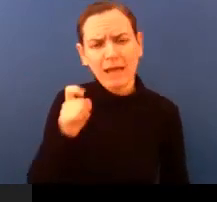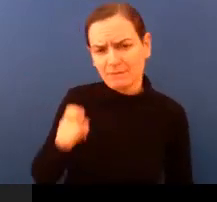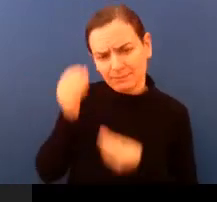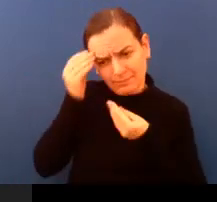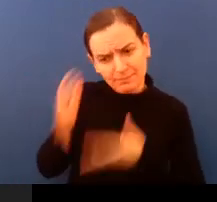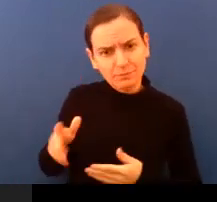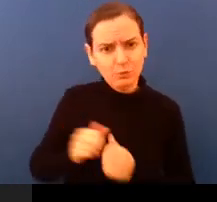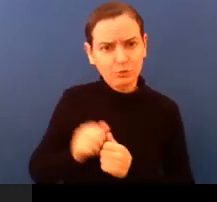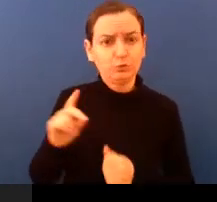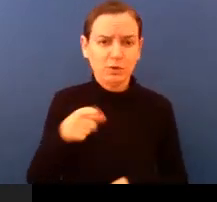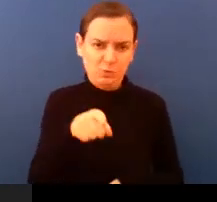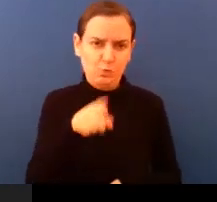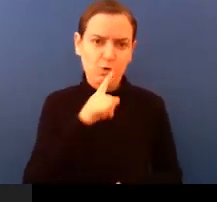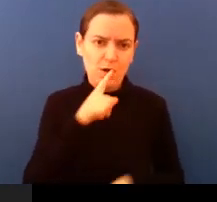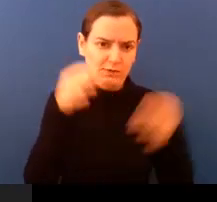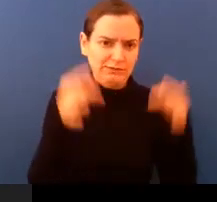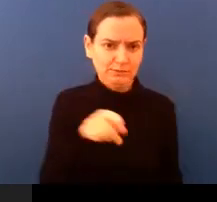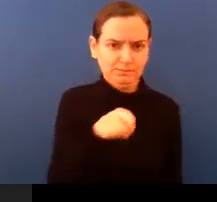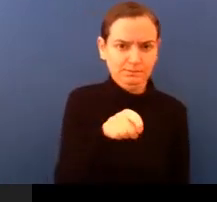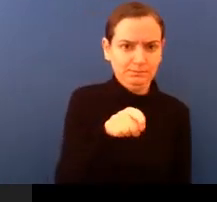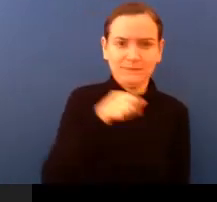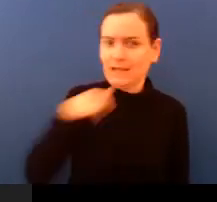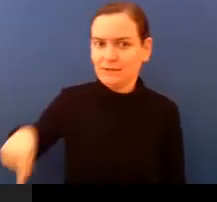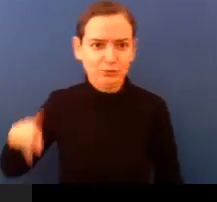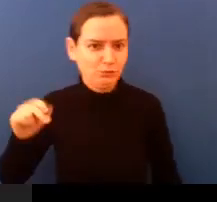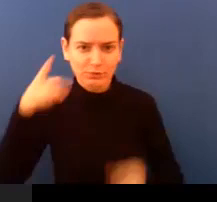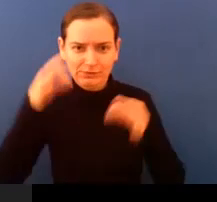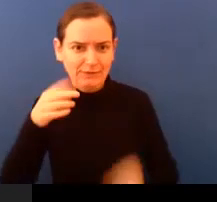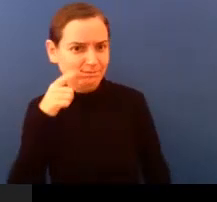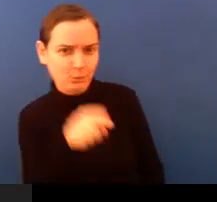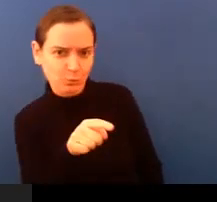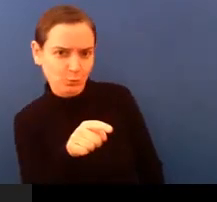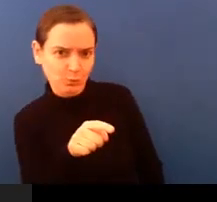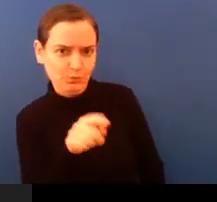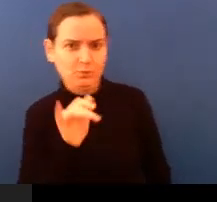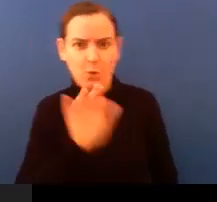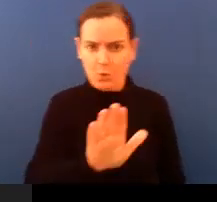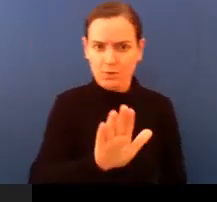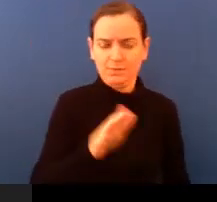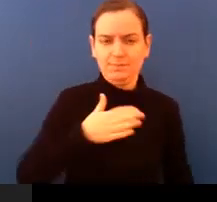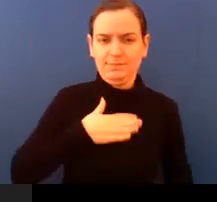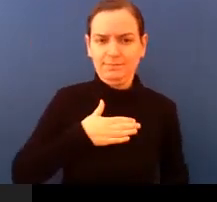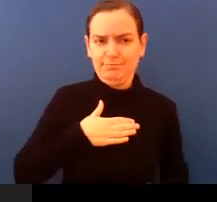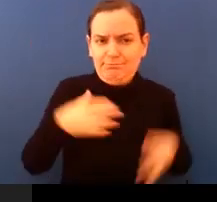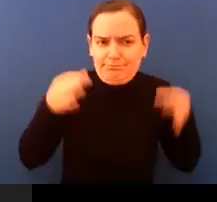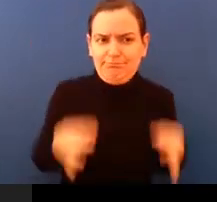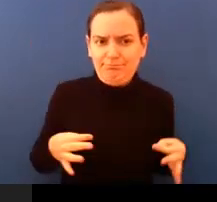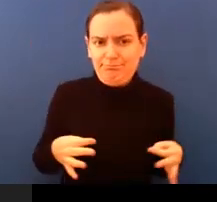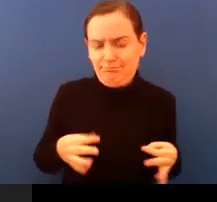And you are financially responsible for food, routine vet care, and the